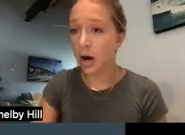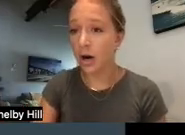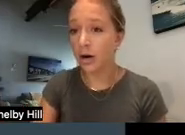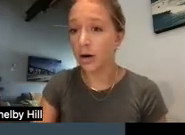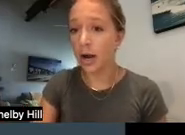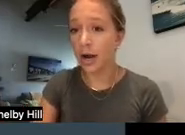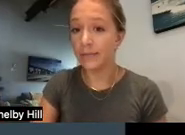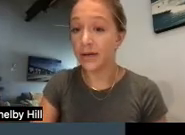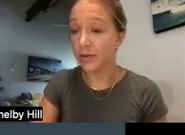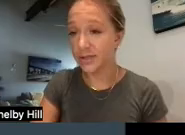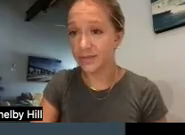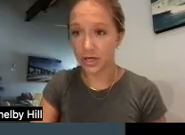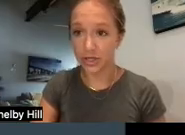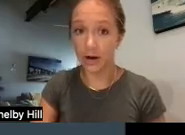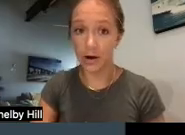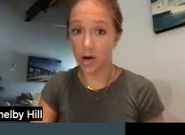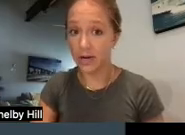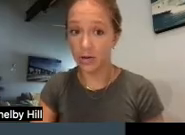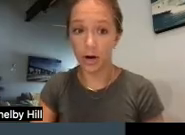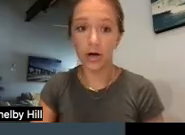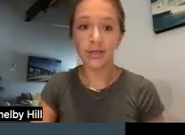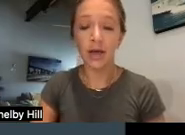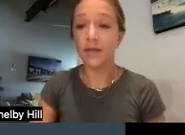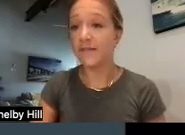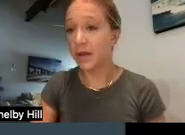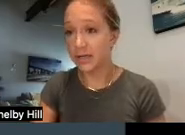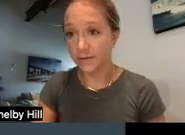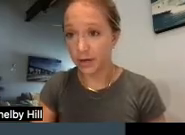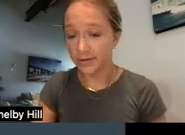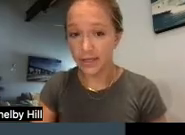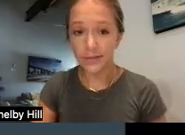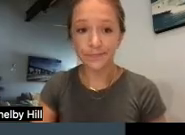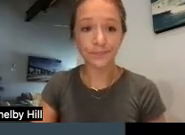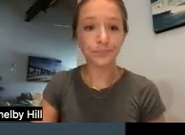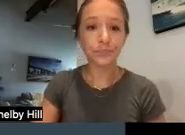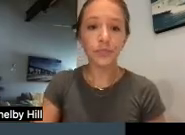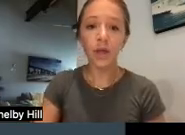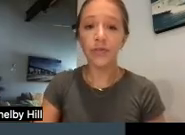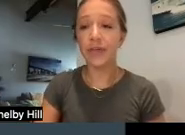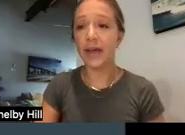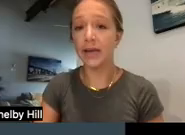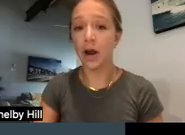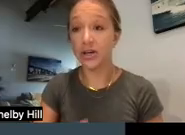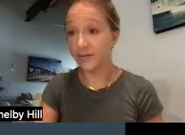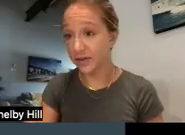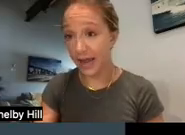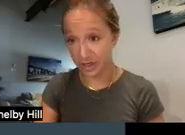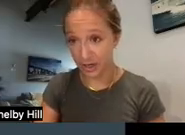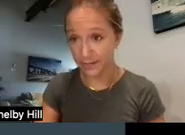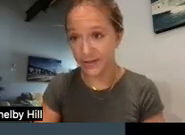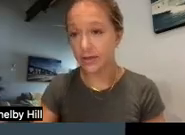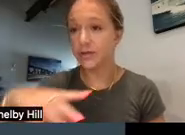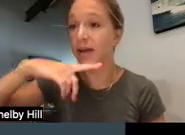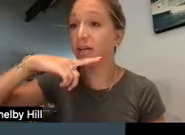Classifiers are another subsection of our non-manual markers. They have many different uses. They are different than